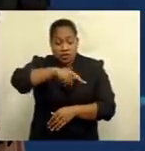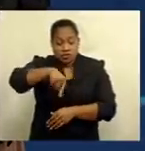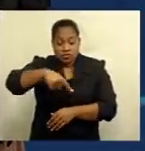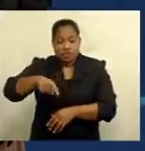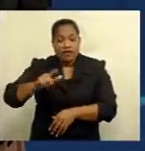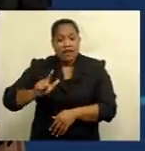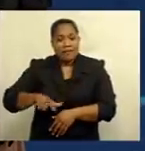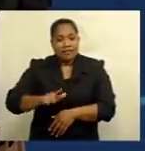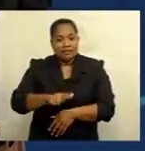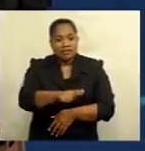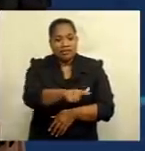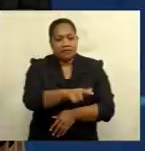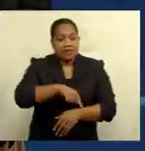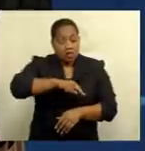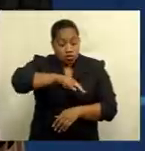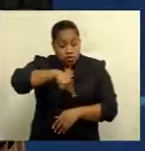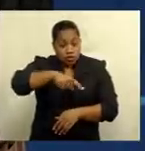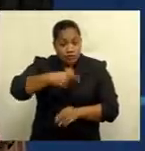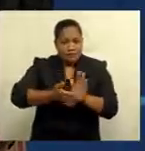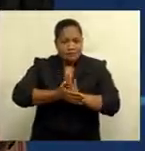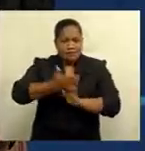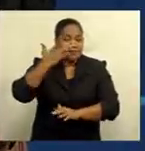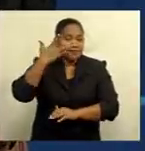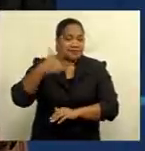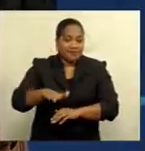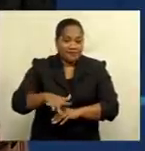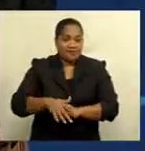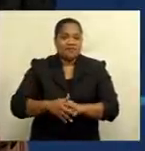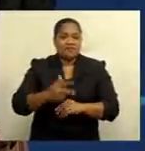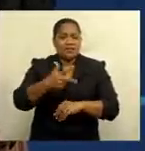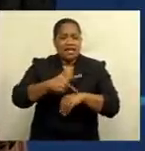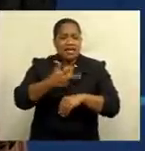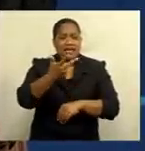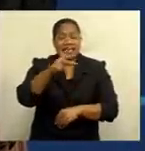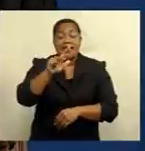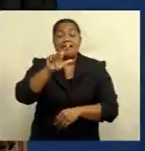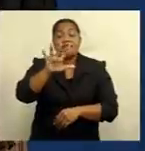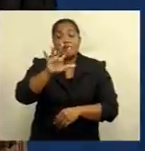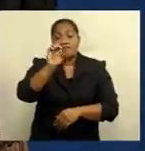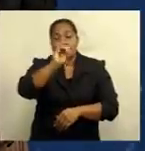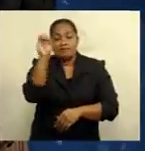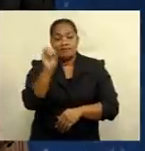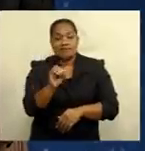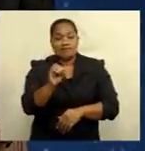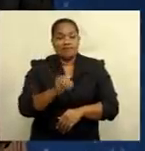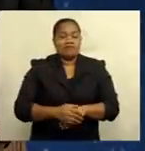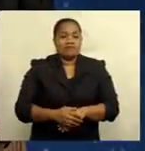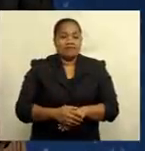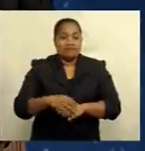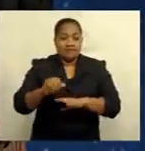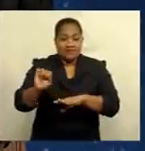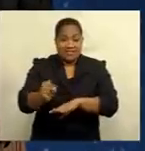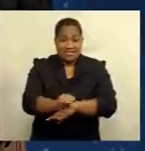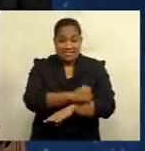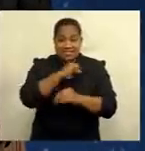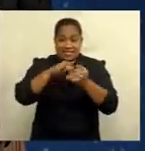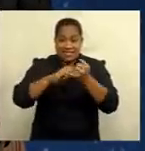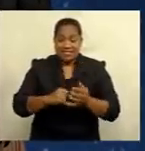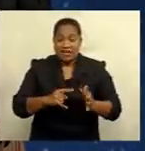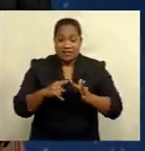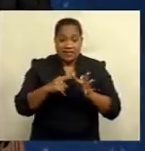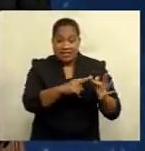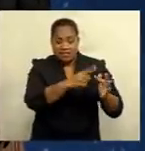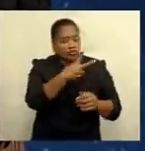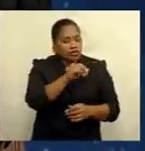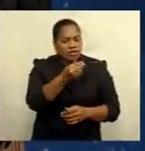and Lambasa. Suva recorded the highest humidity levels at 85%. At sea, southeast winds 20 to